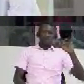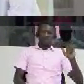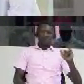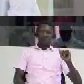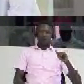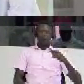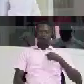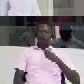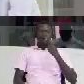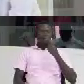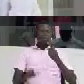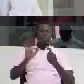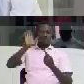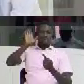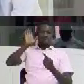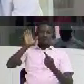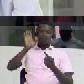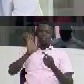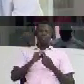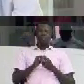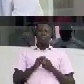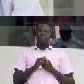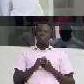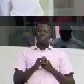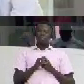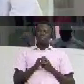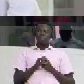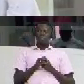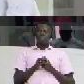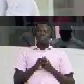maa ngi génne maa ngi waat